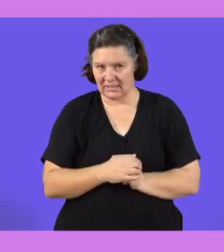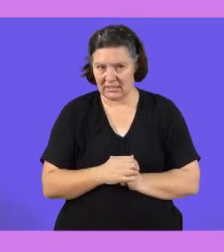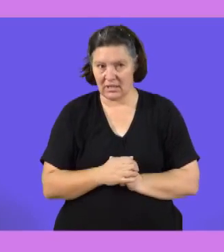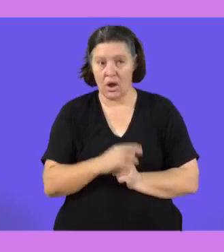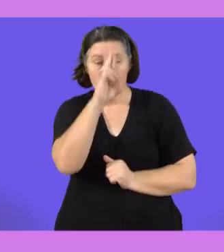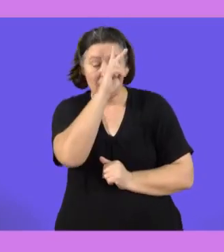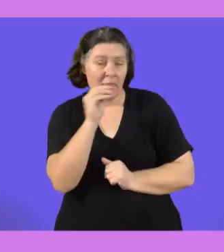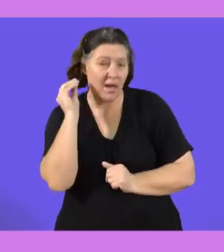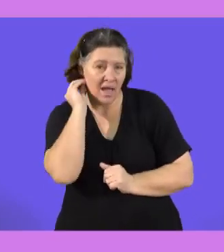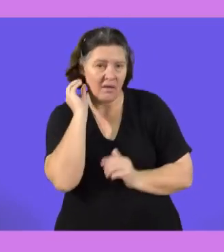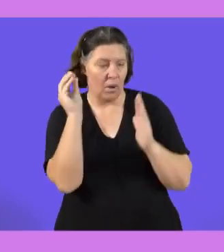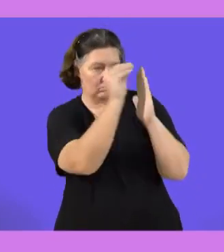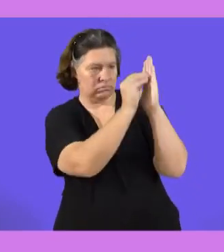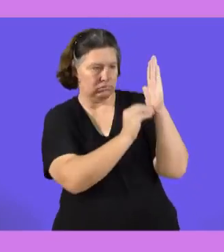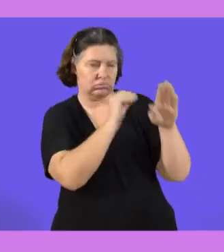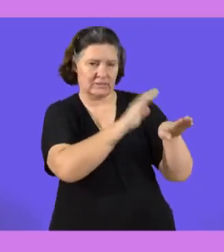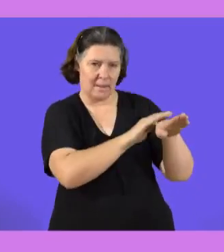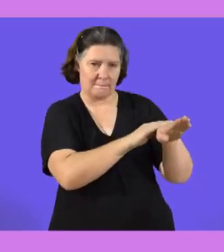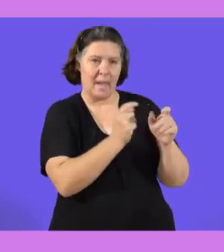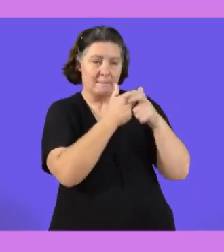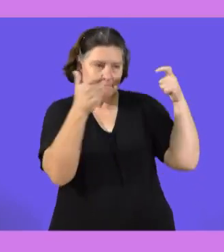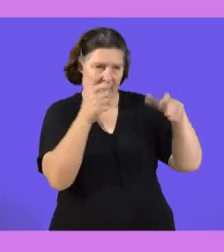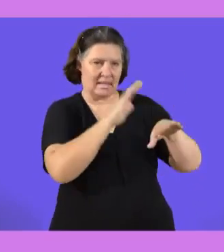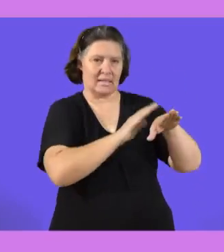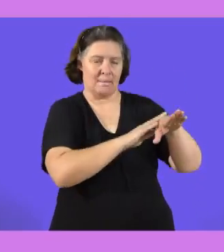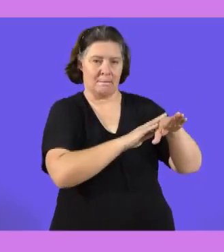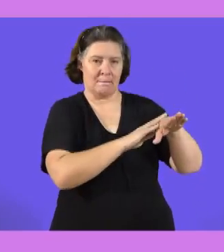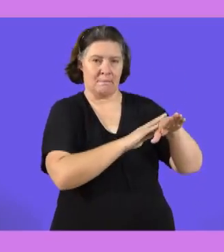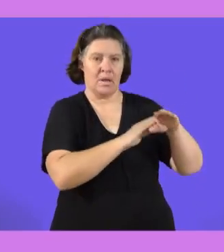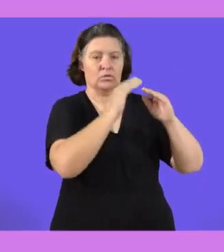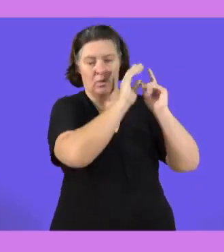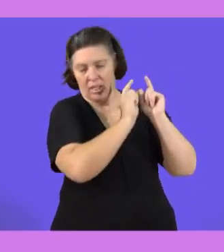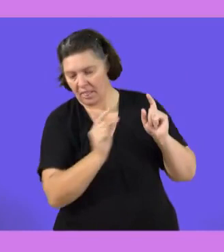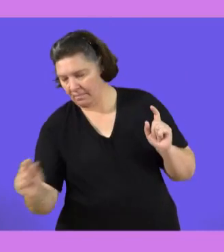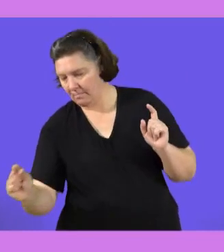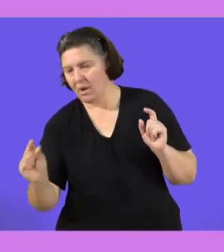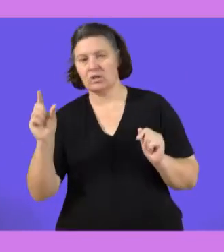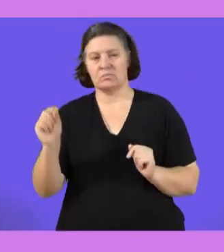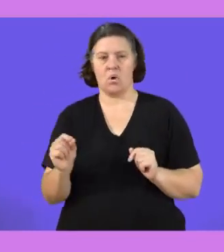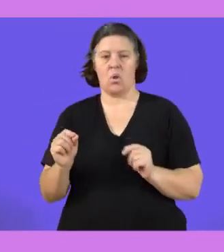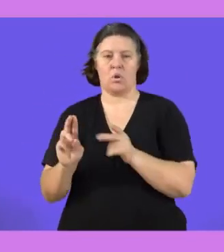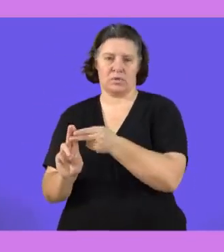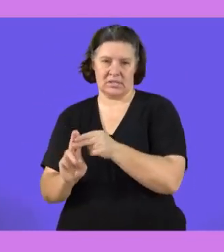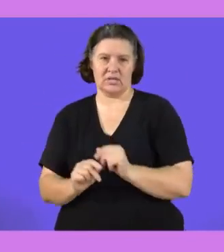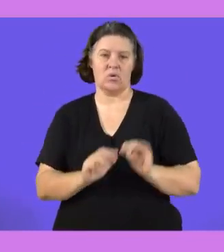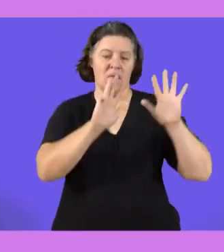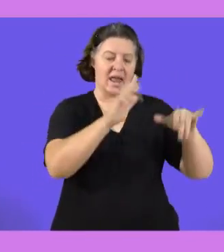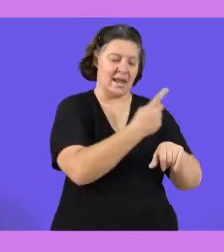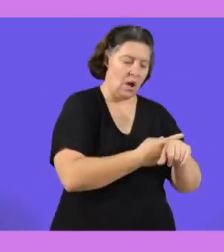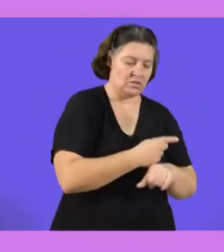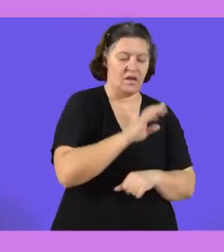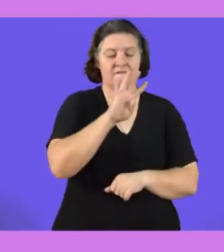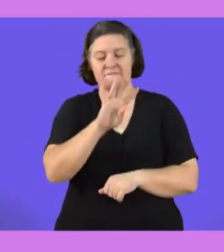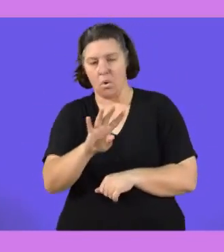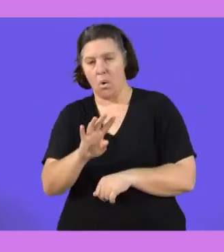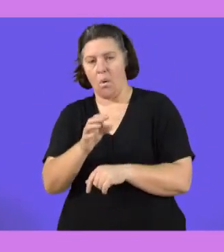recording. Also remember that when we record time, we start with the biggest time unit all the way down to the smallest time unit. For example, 9